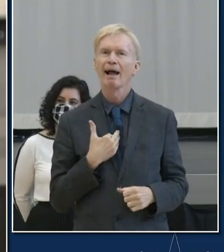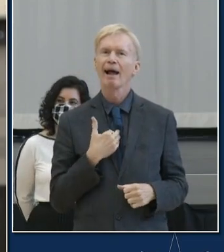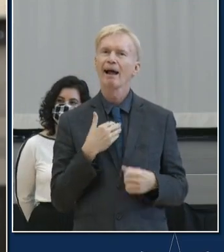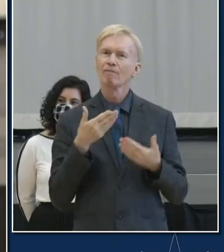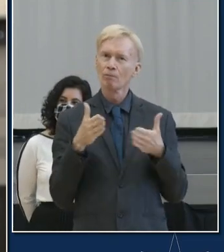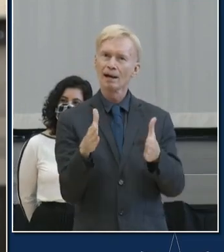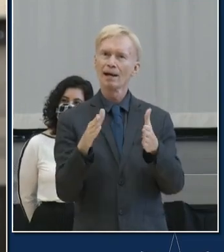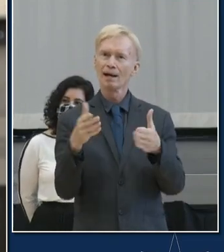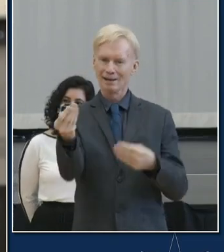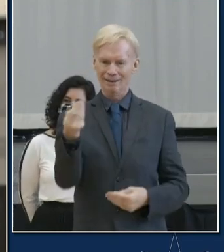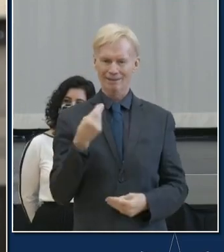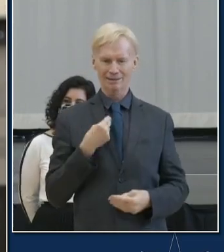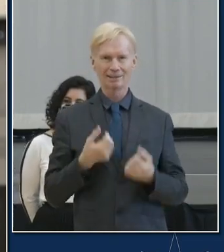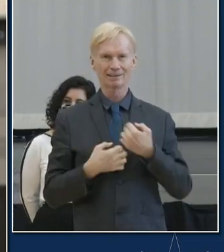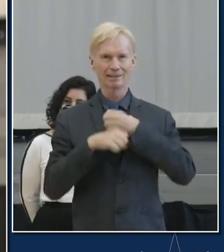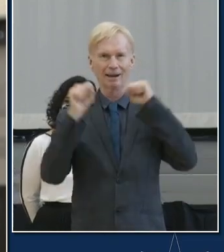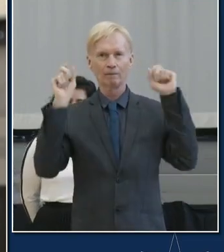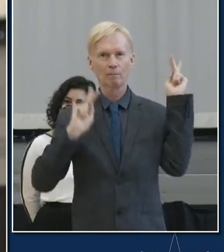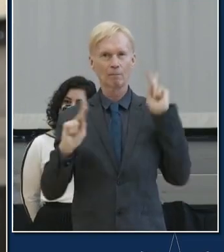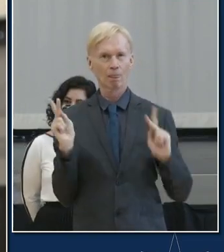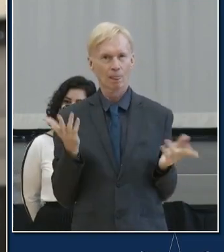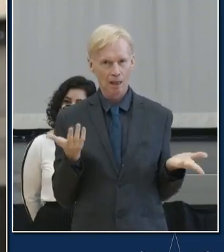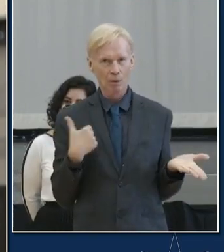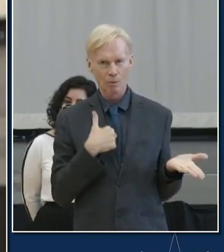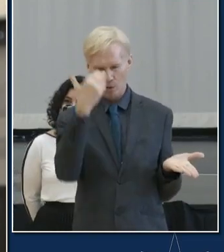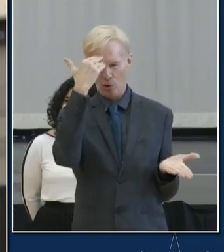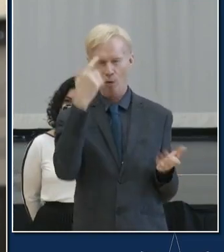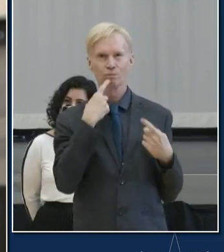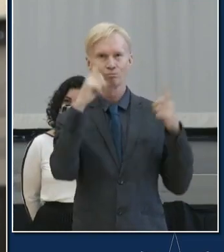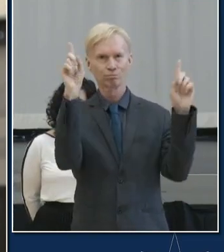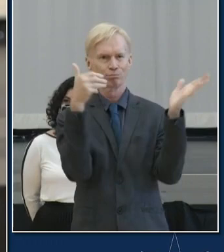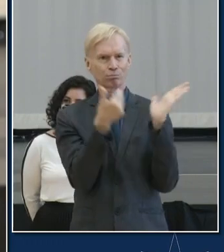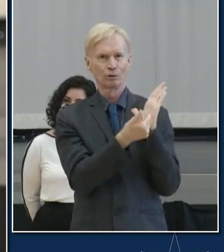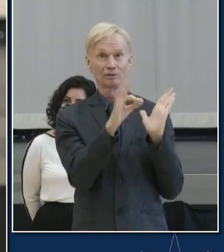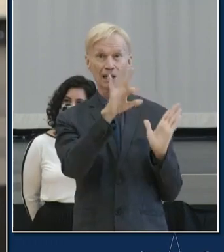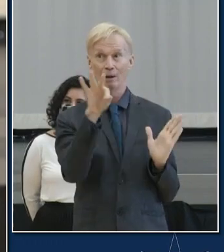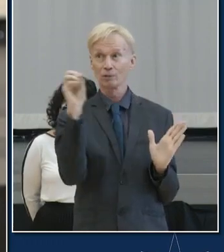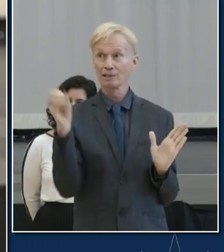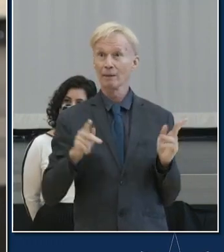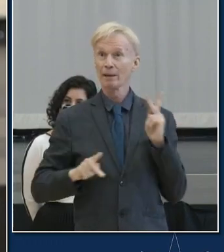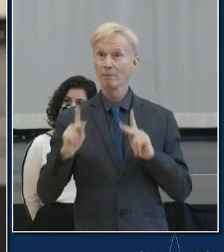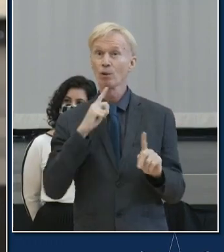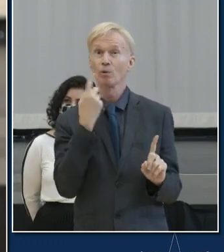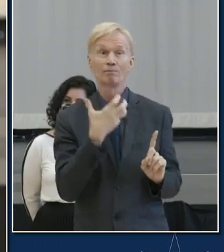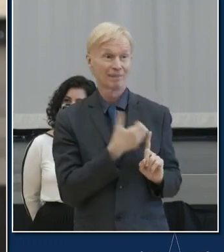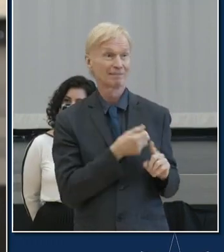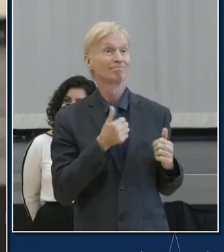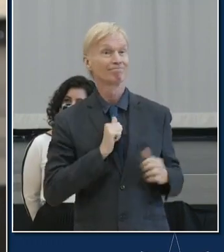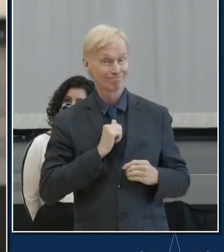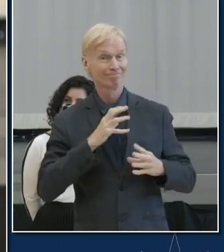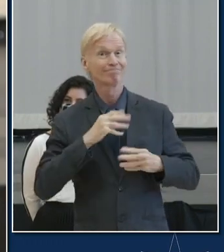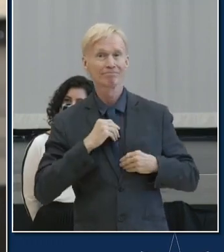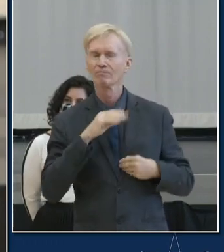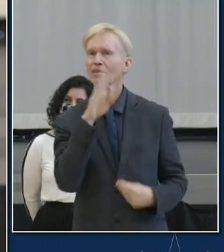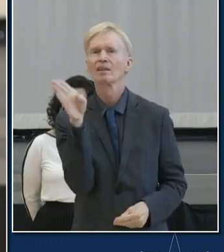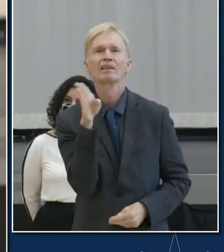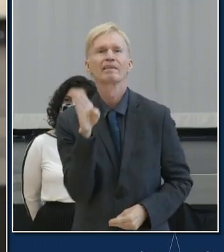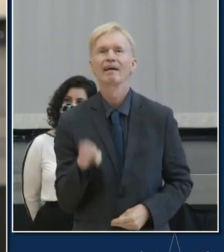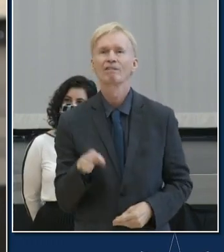that has been given to us that we know is proven. 99% of the people who get vaccinated never get sick